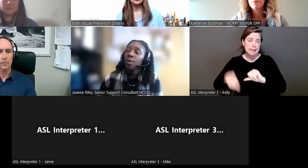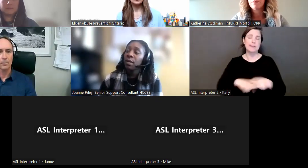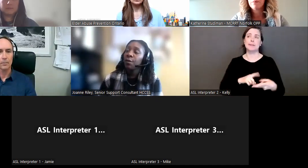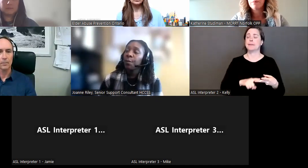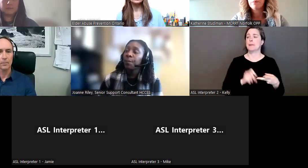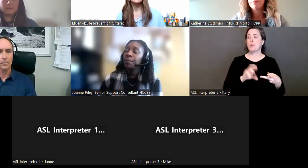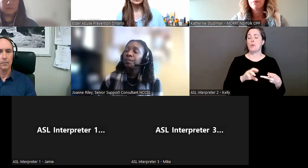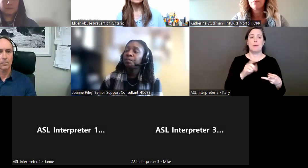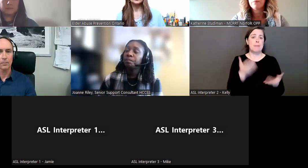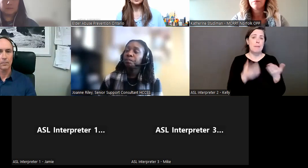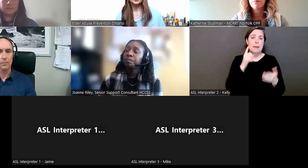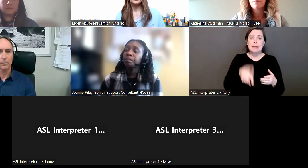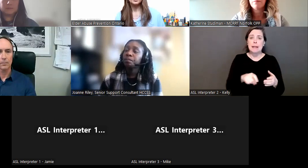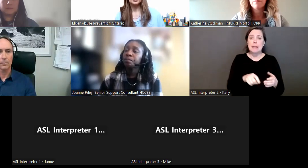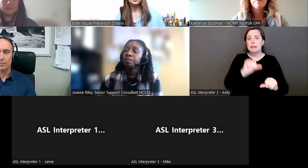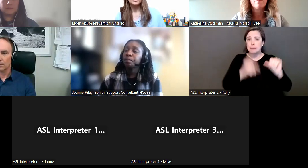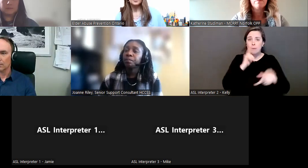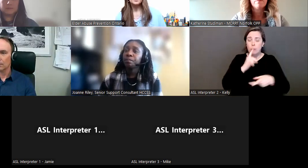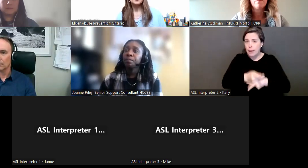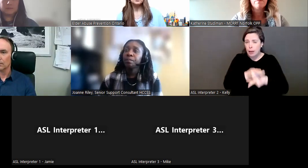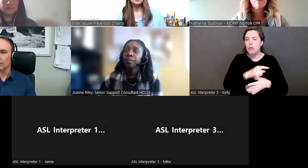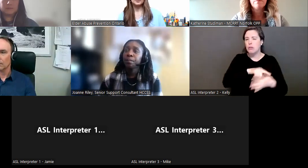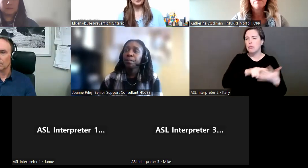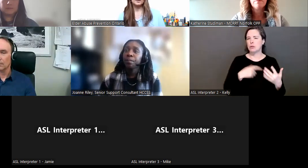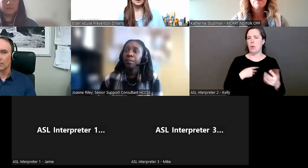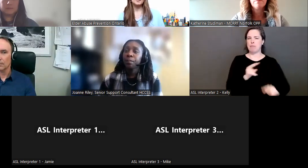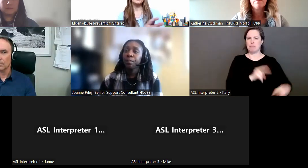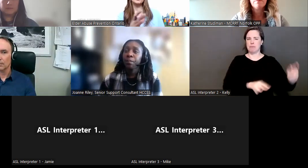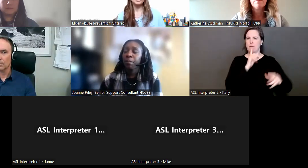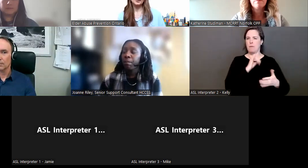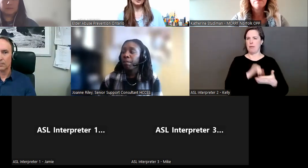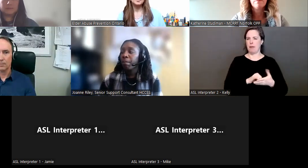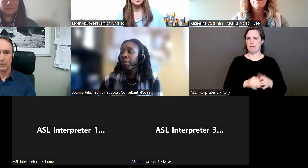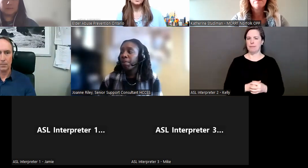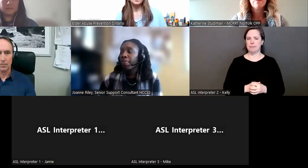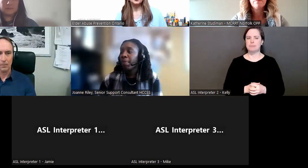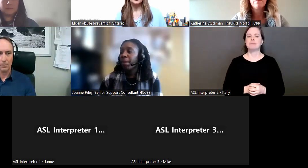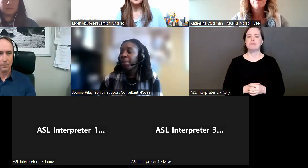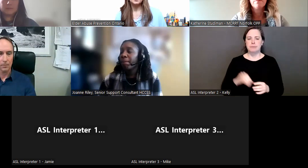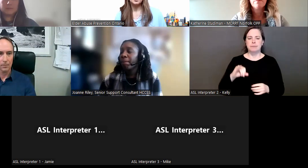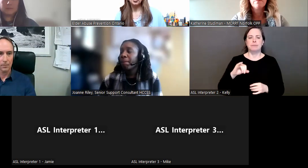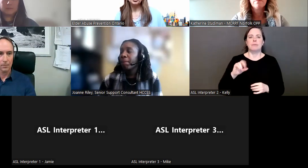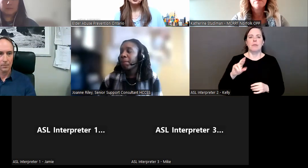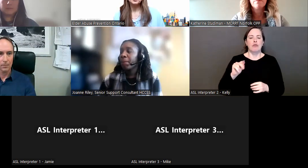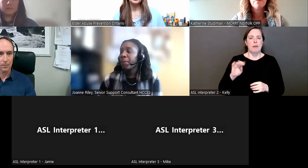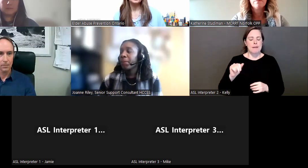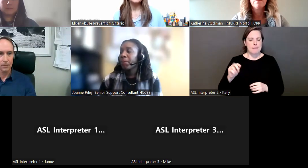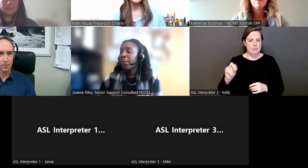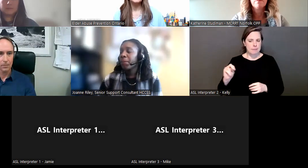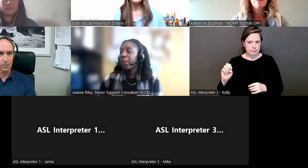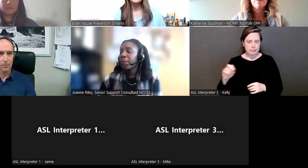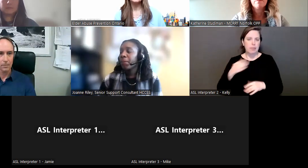care coordinator. Great, thank you. I think it's important. I think the theme here is that there is a